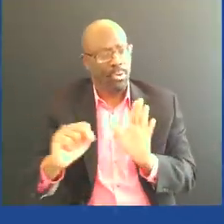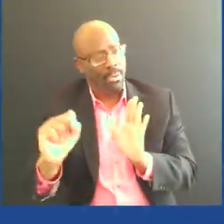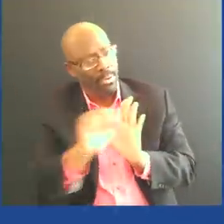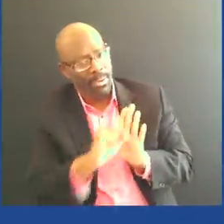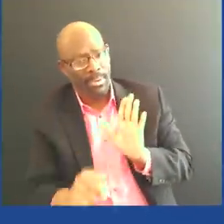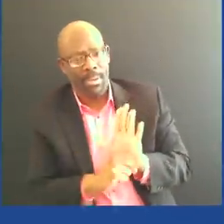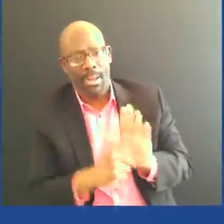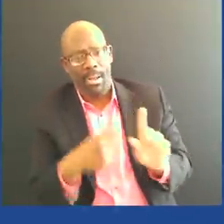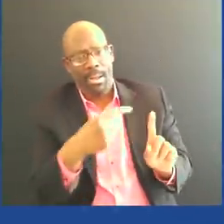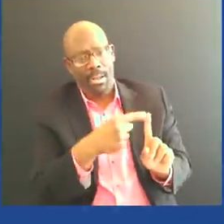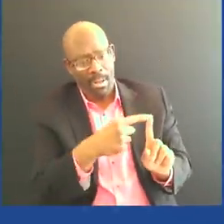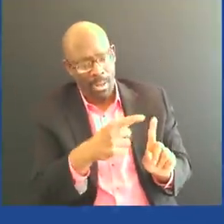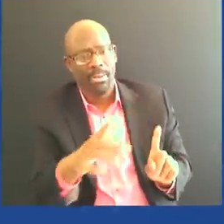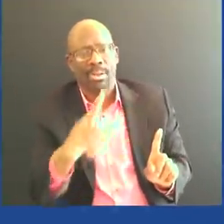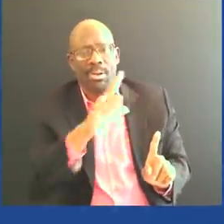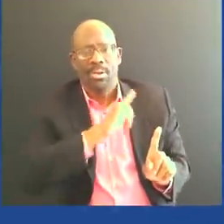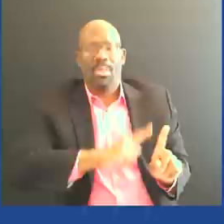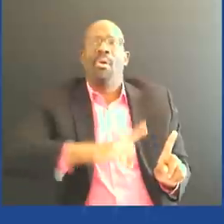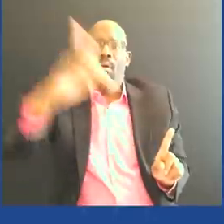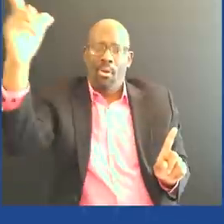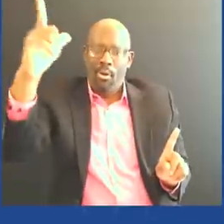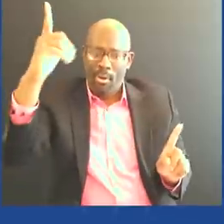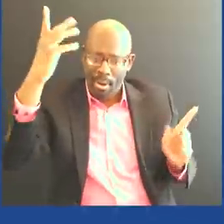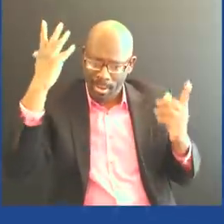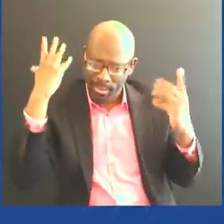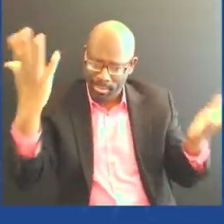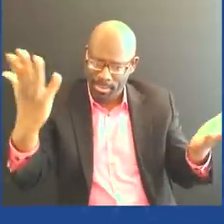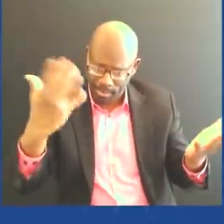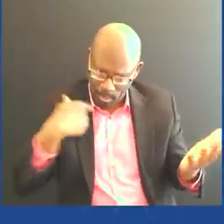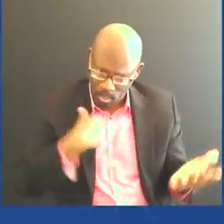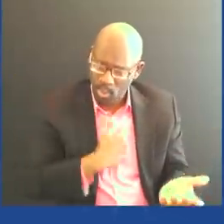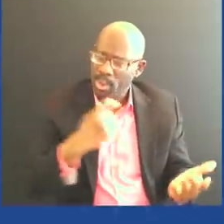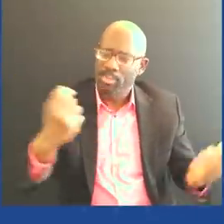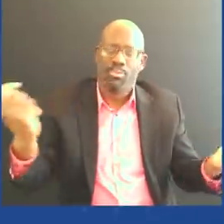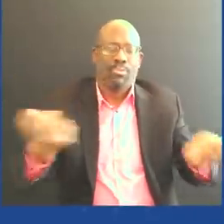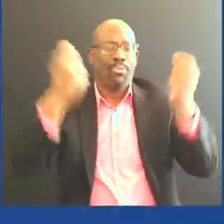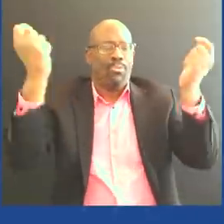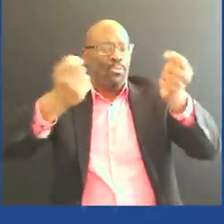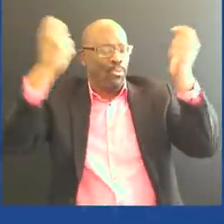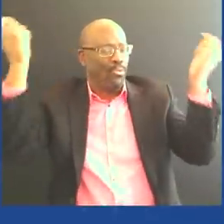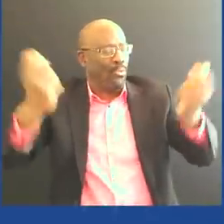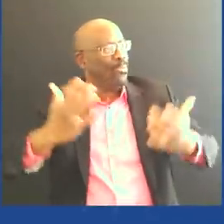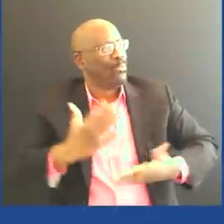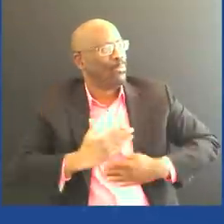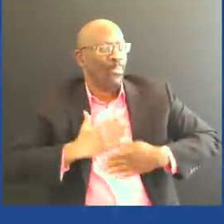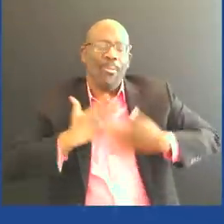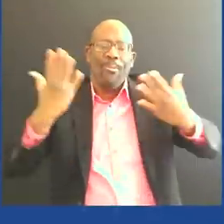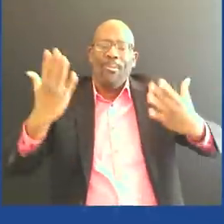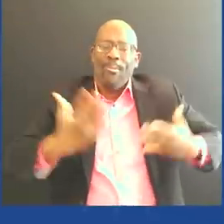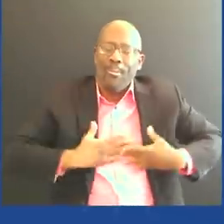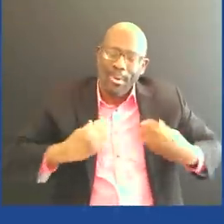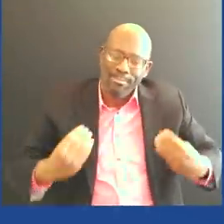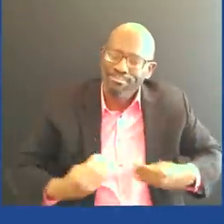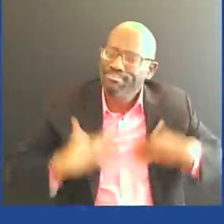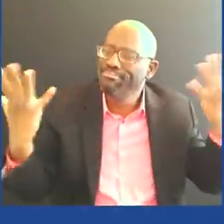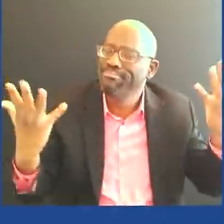and be glad in it. Reverend Black, President and First Lady Biden,